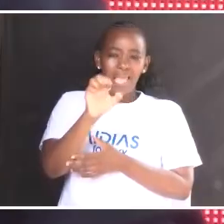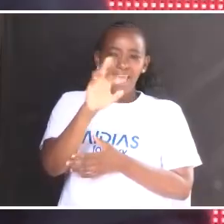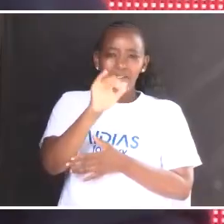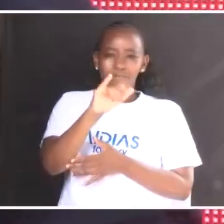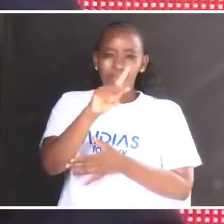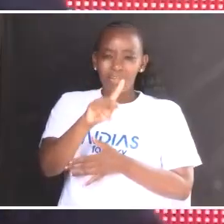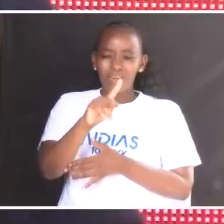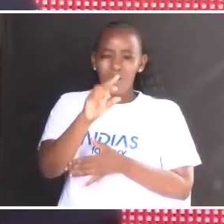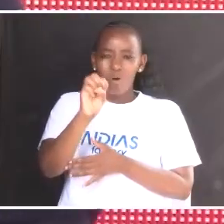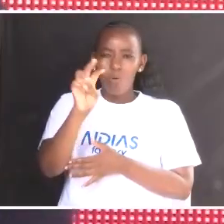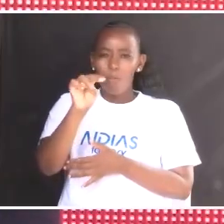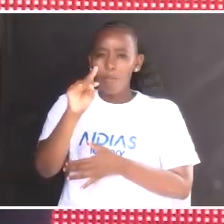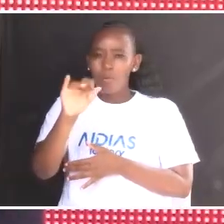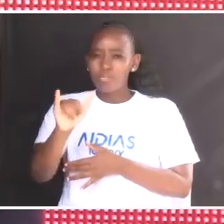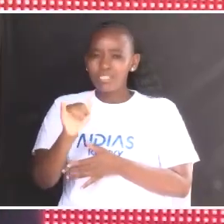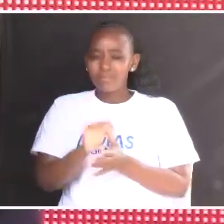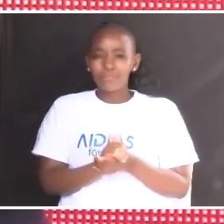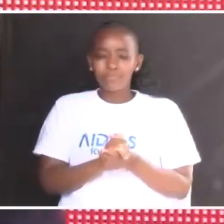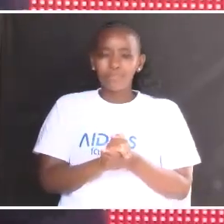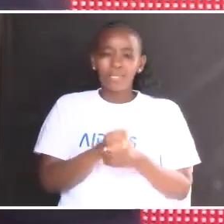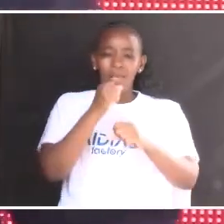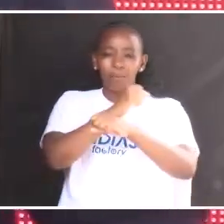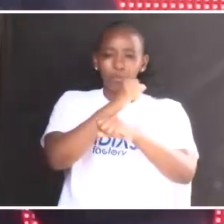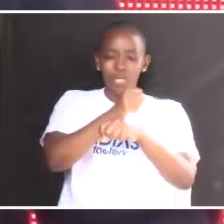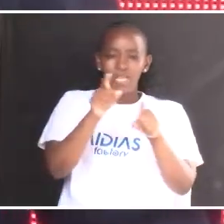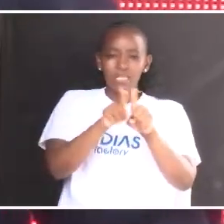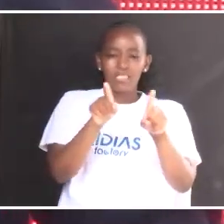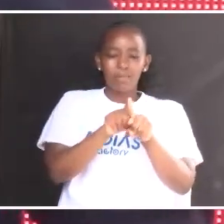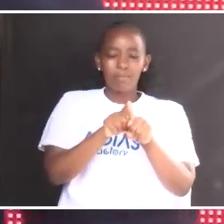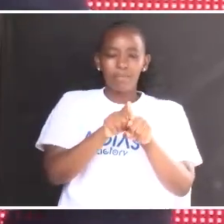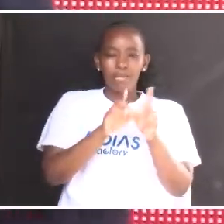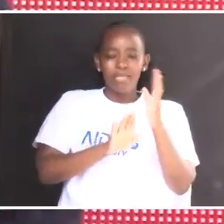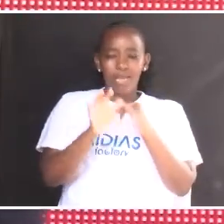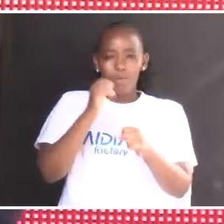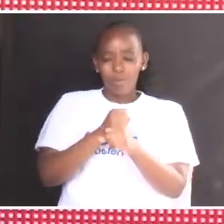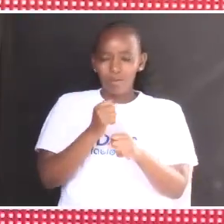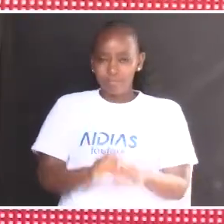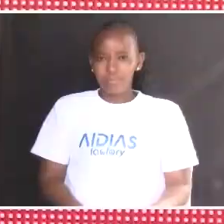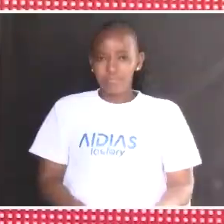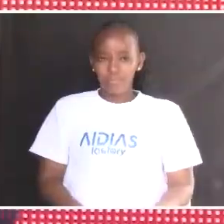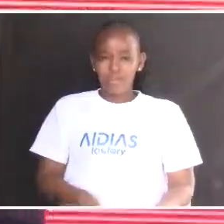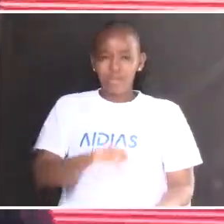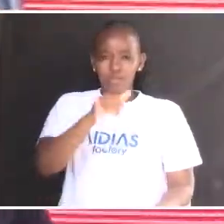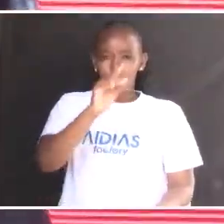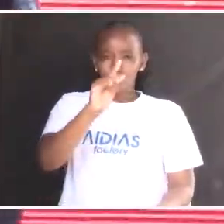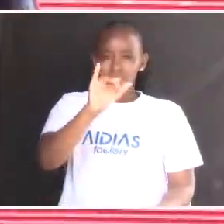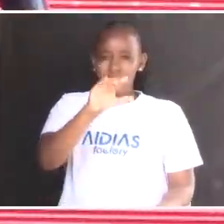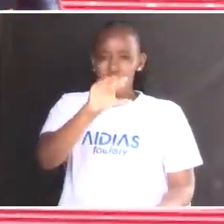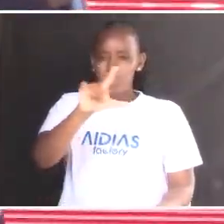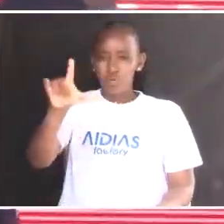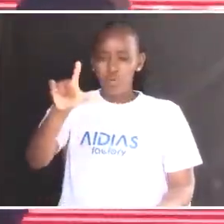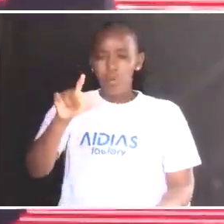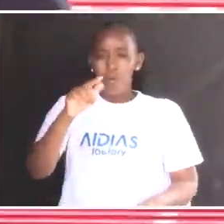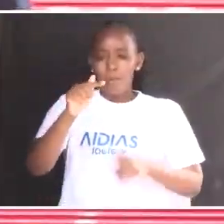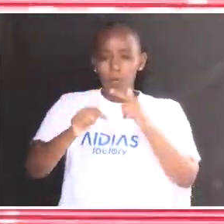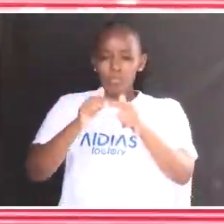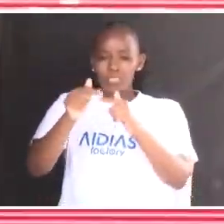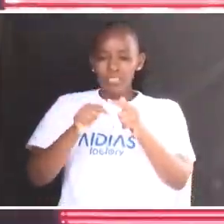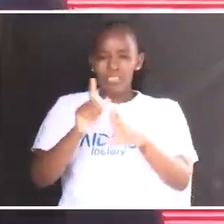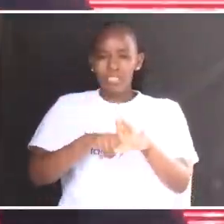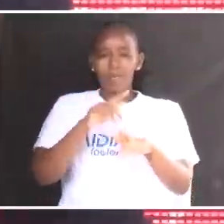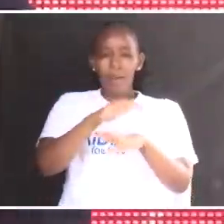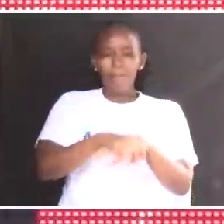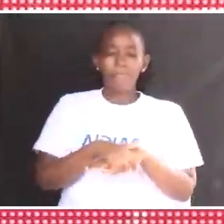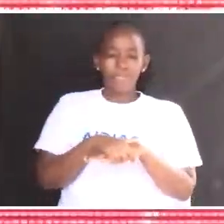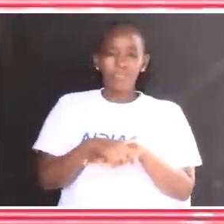it. Those ones are protected as fair dealing. Judicial proceedings. Mimi nikichukua, I